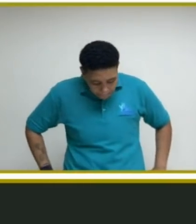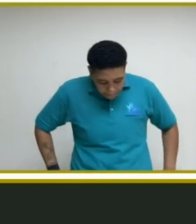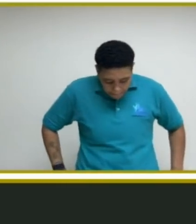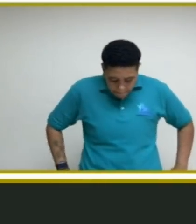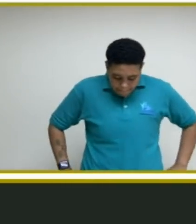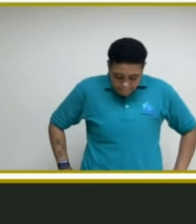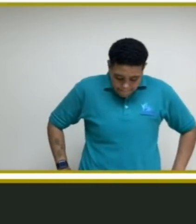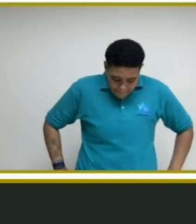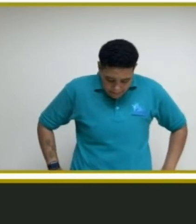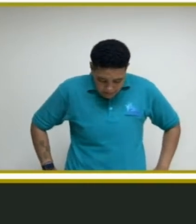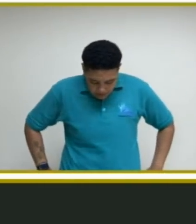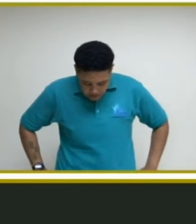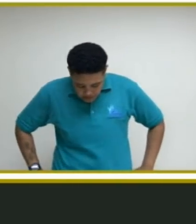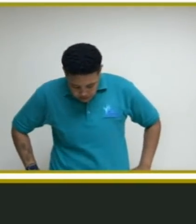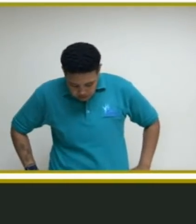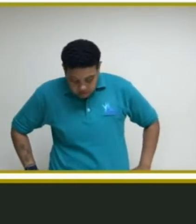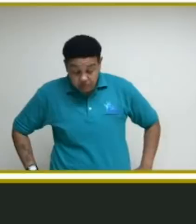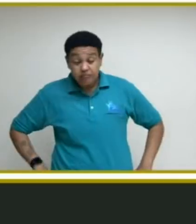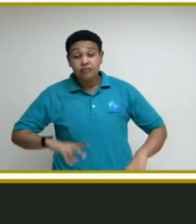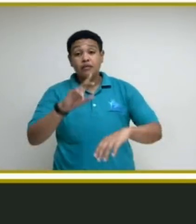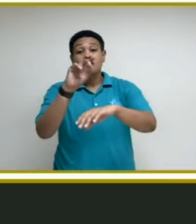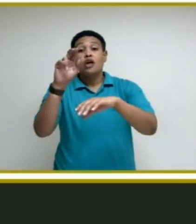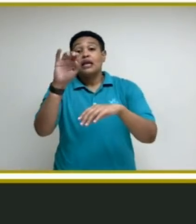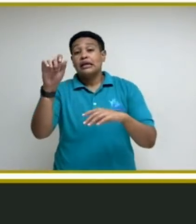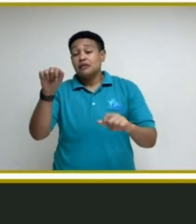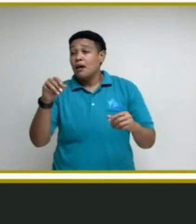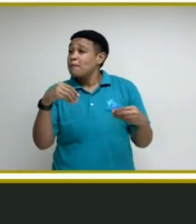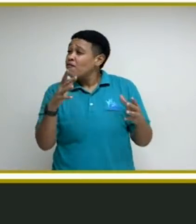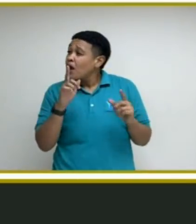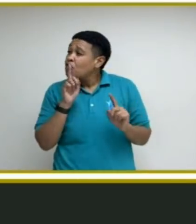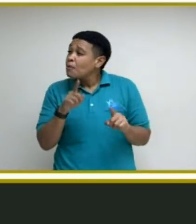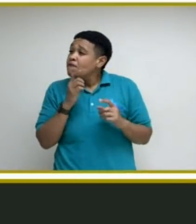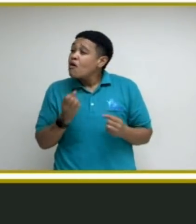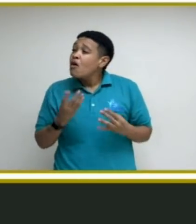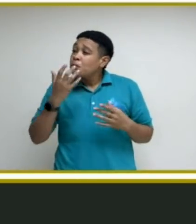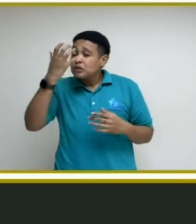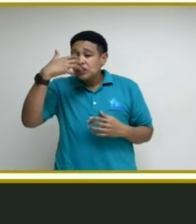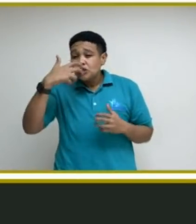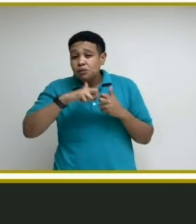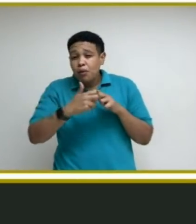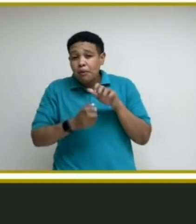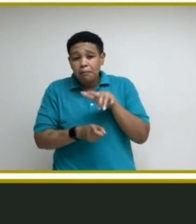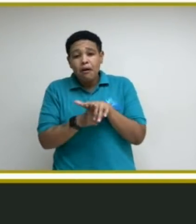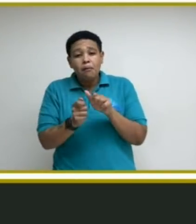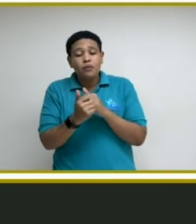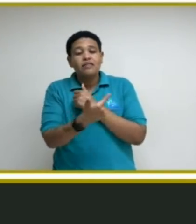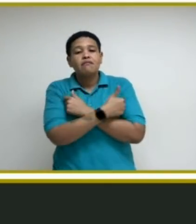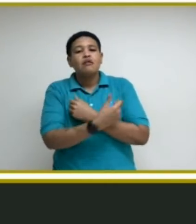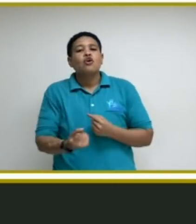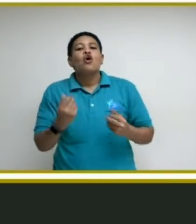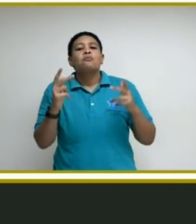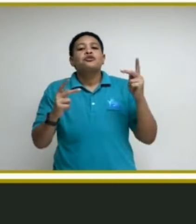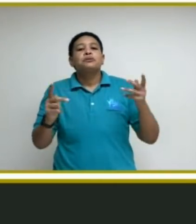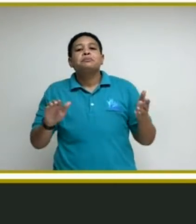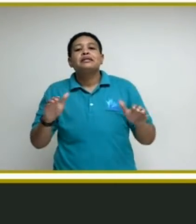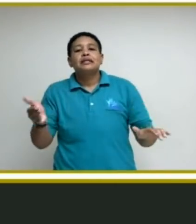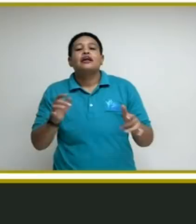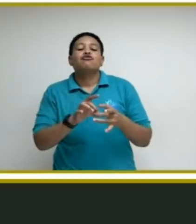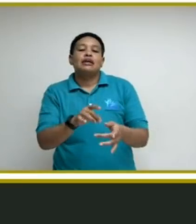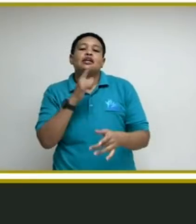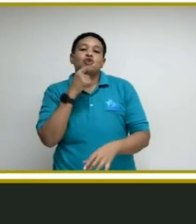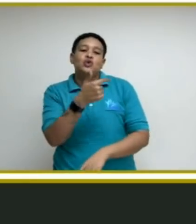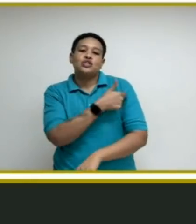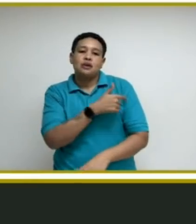adverse reactions to the vaccines, as well as the number of persons who have died after getting the jab?